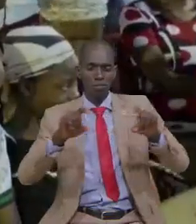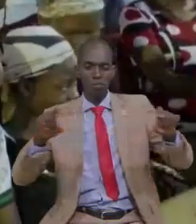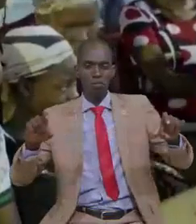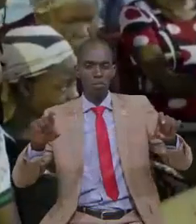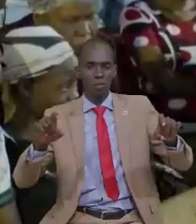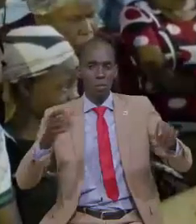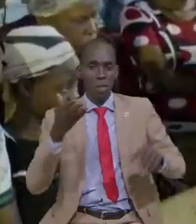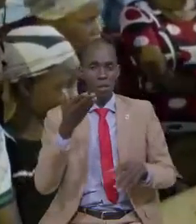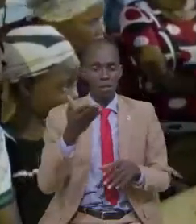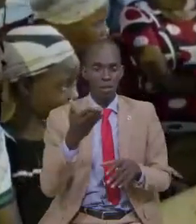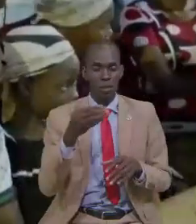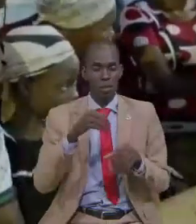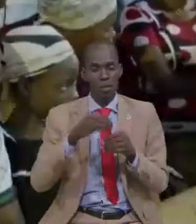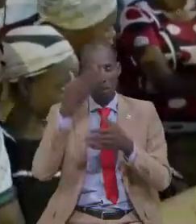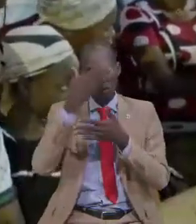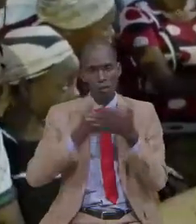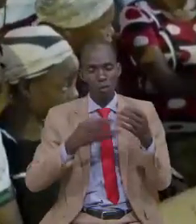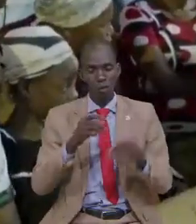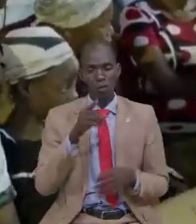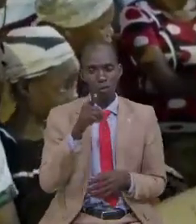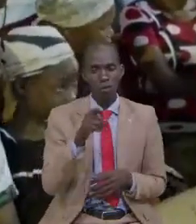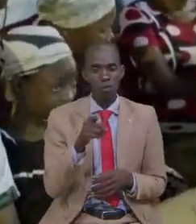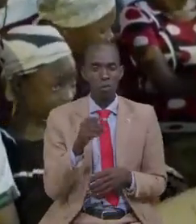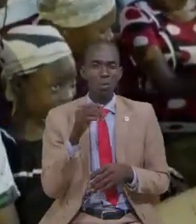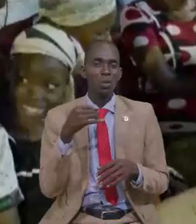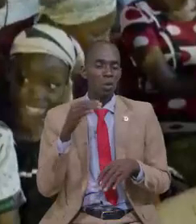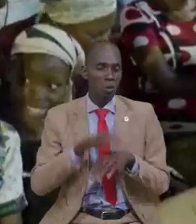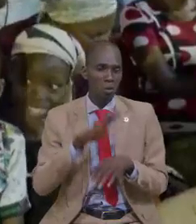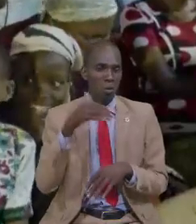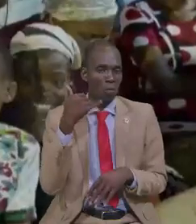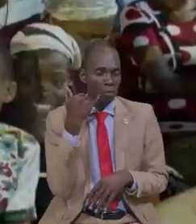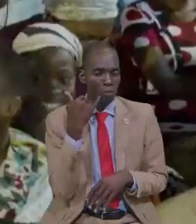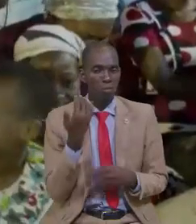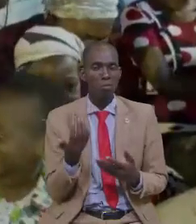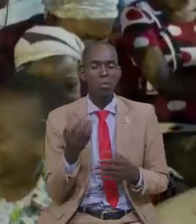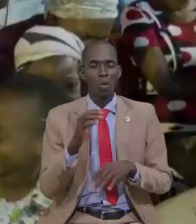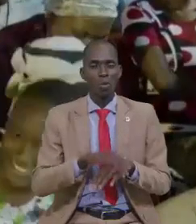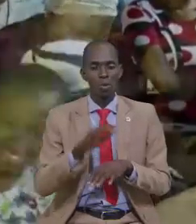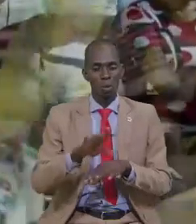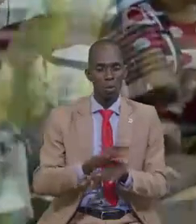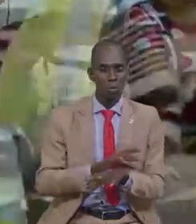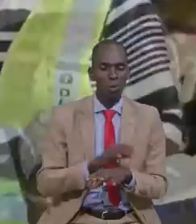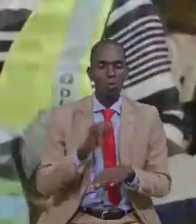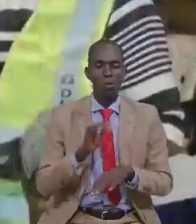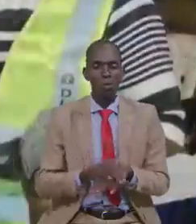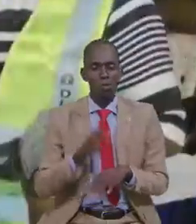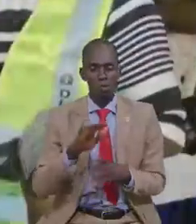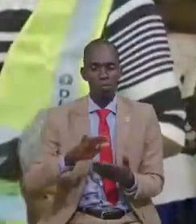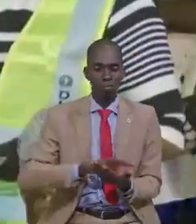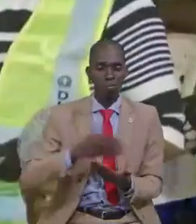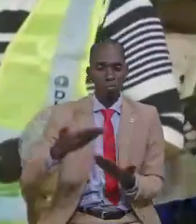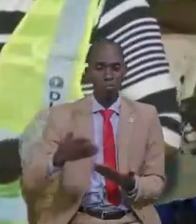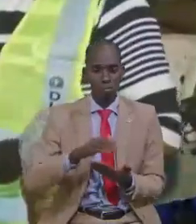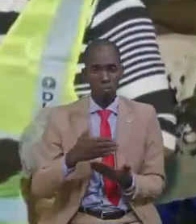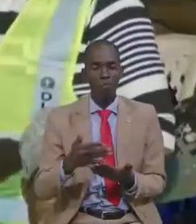set, on your handset or your tablet or whatever you are using to watch